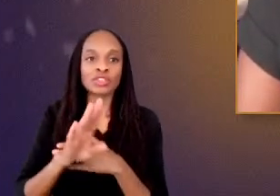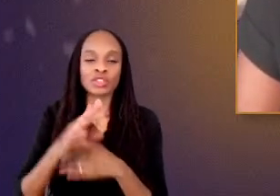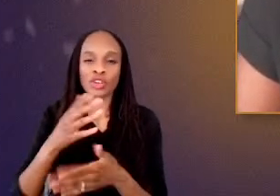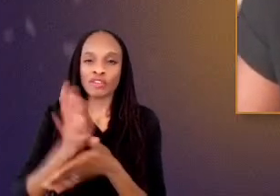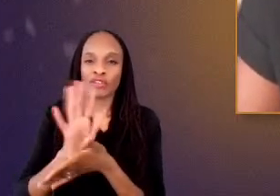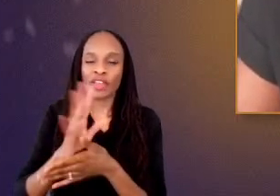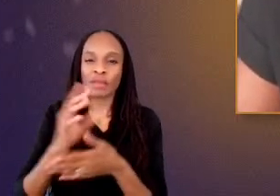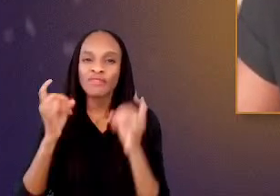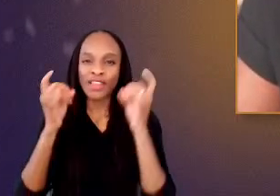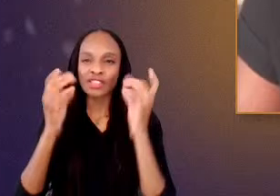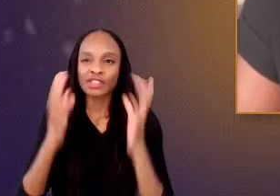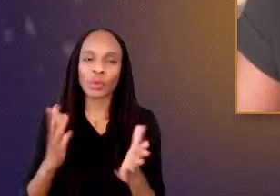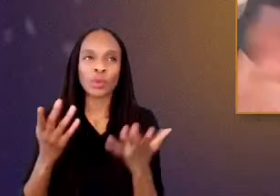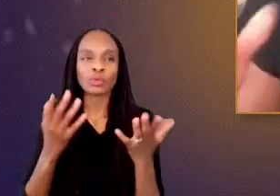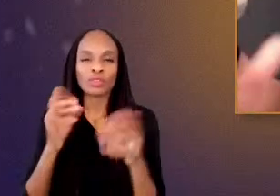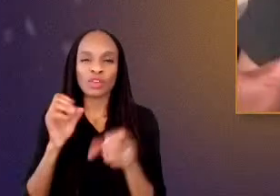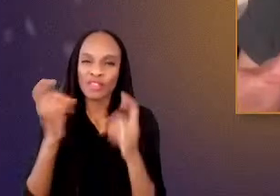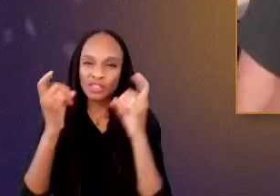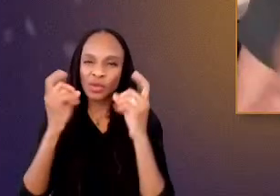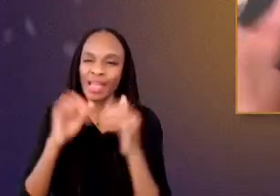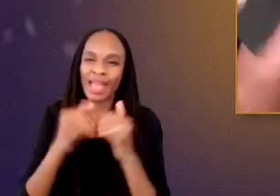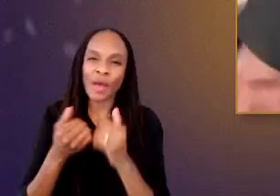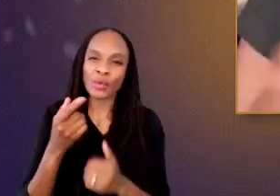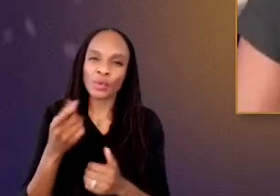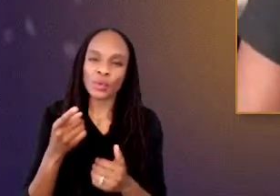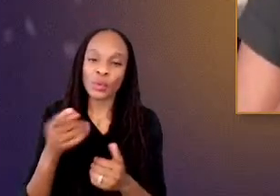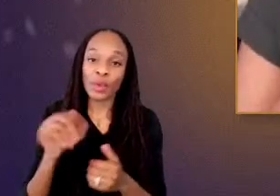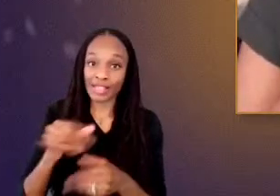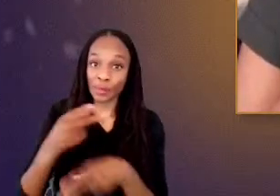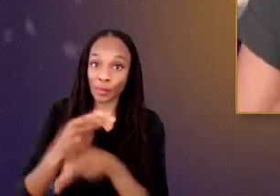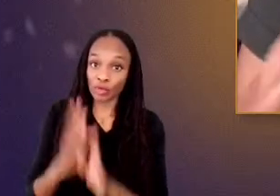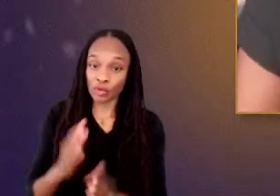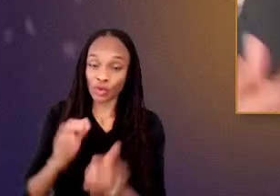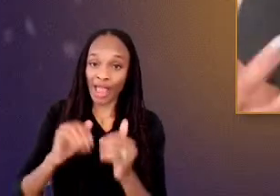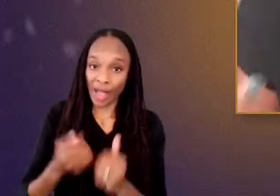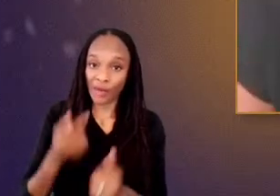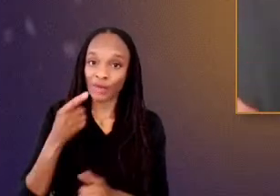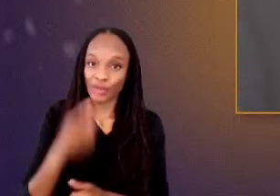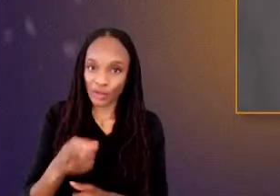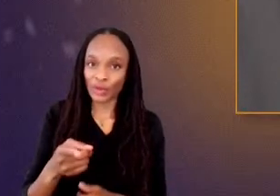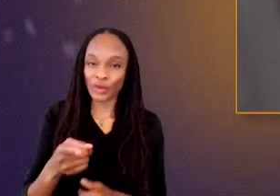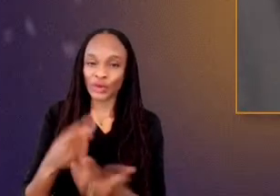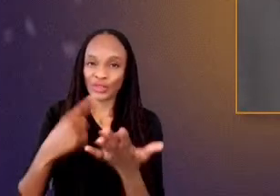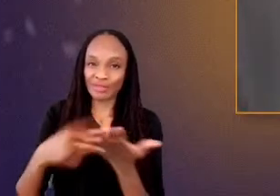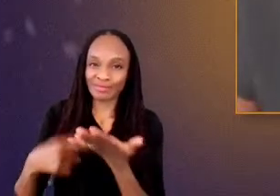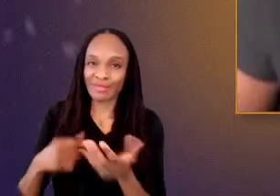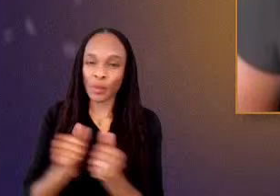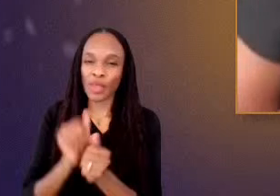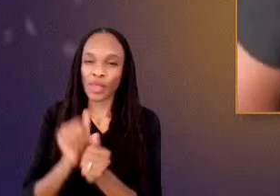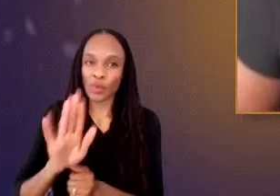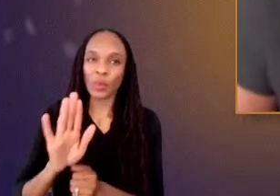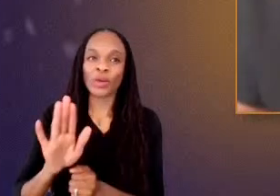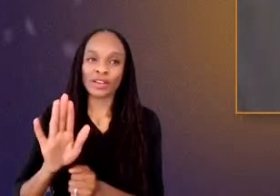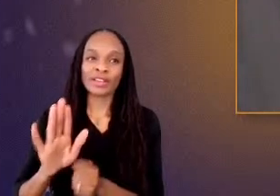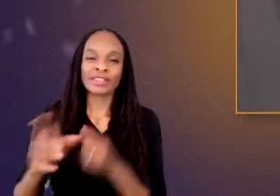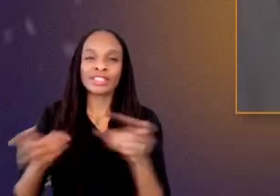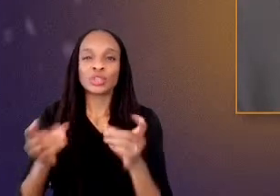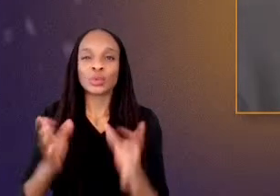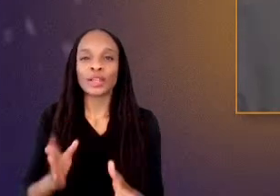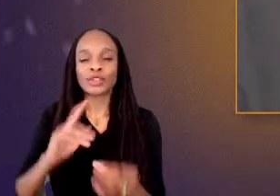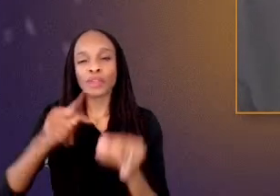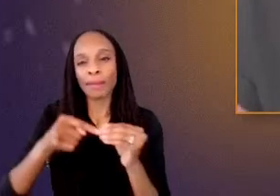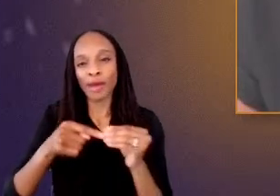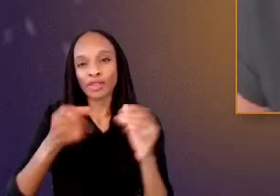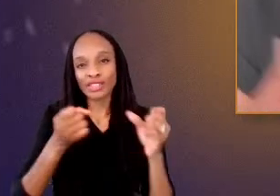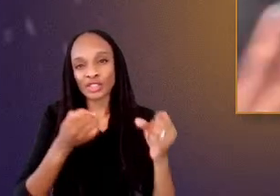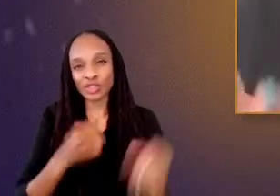you, when you're, as a producer, how are you talking to your directors about strategy when you